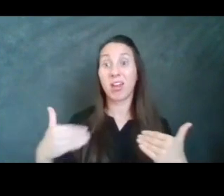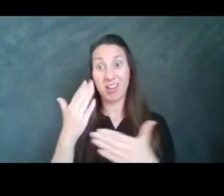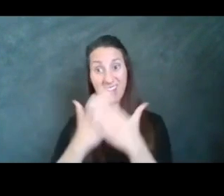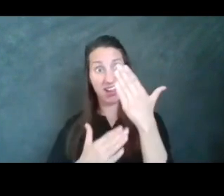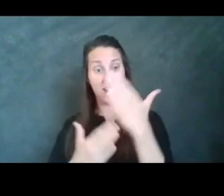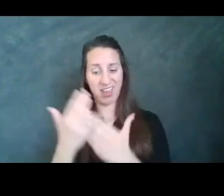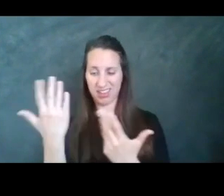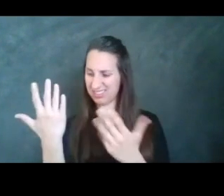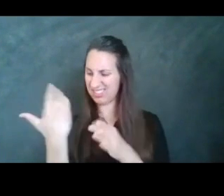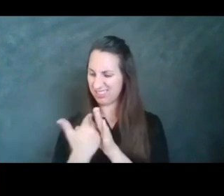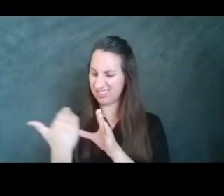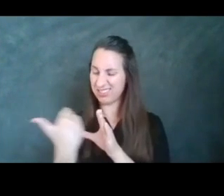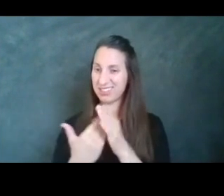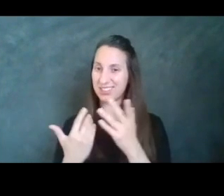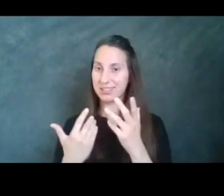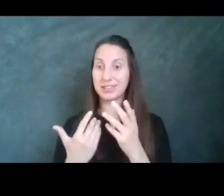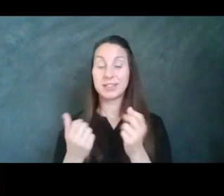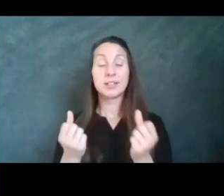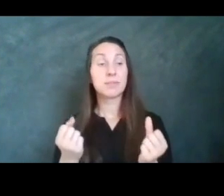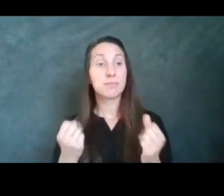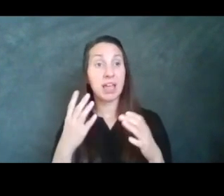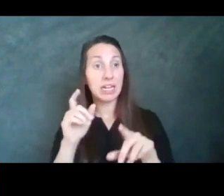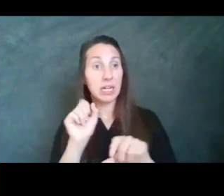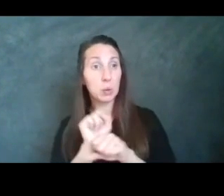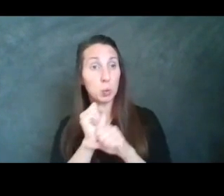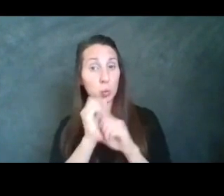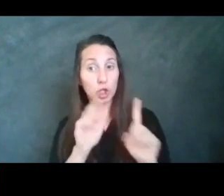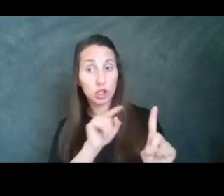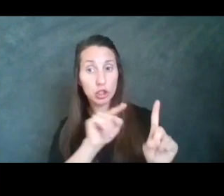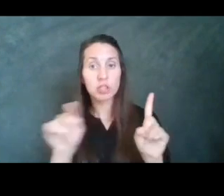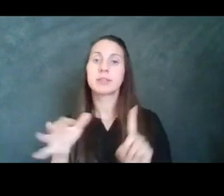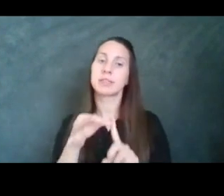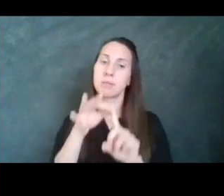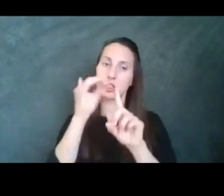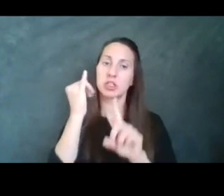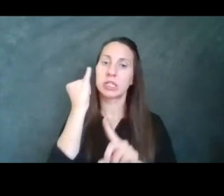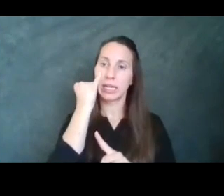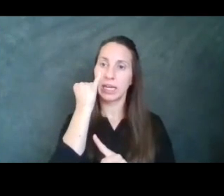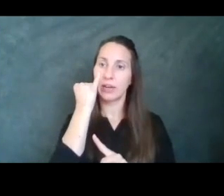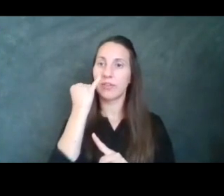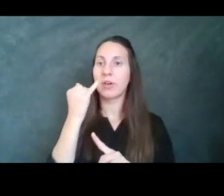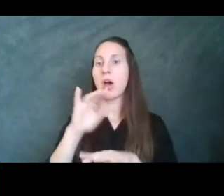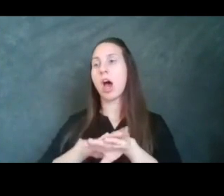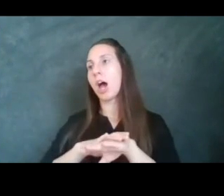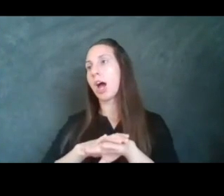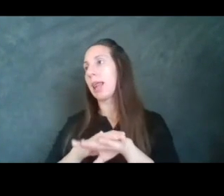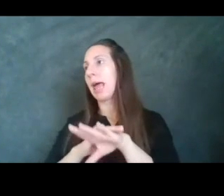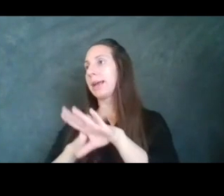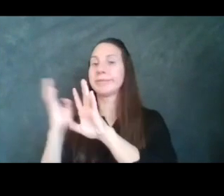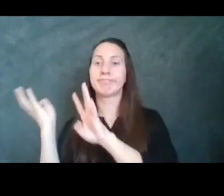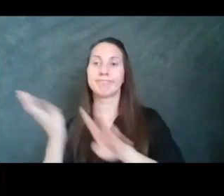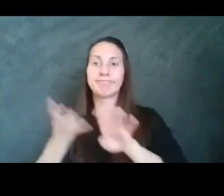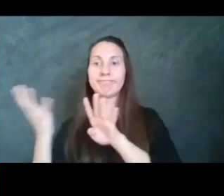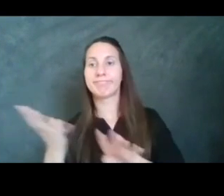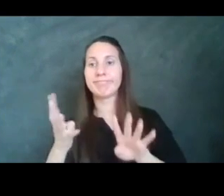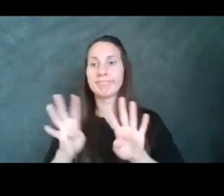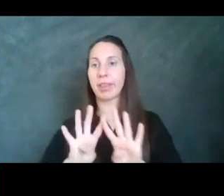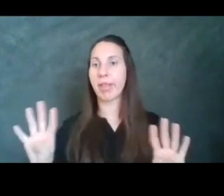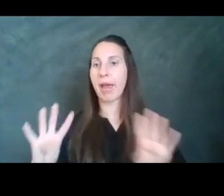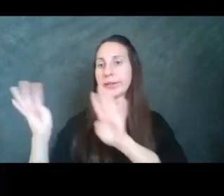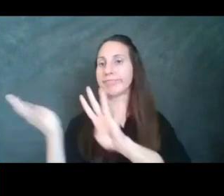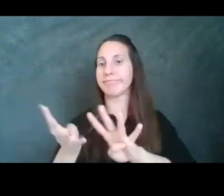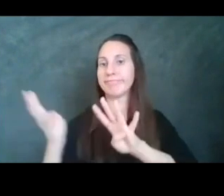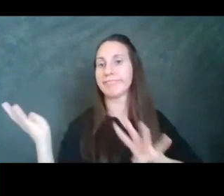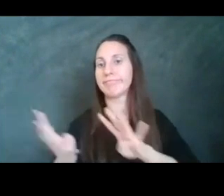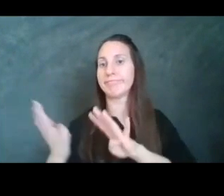bother me. And a lot of employees, particularly those that are on, assembly lines, they work their hands so much